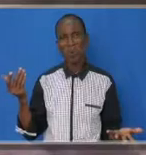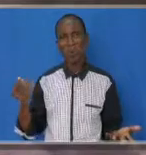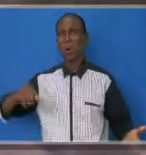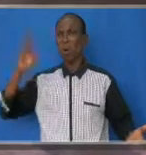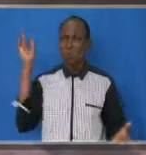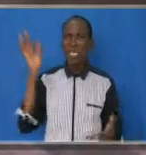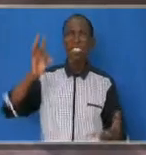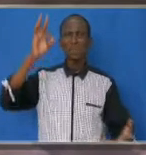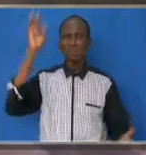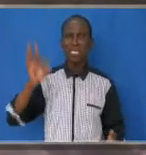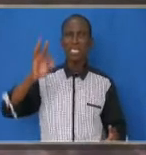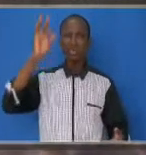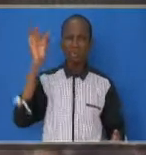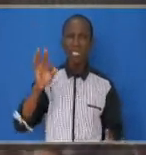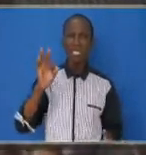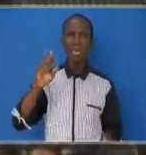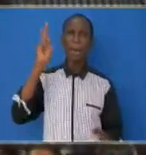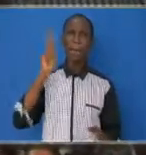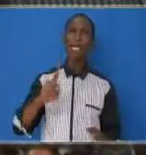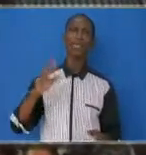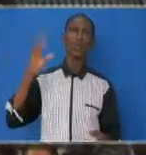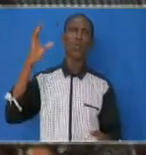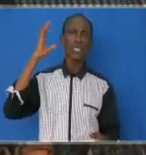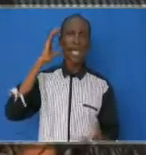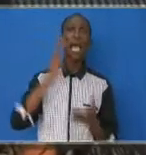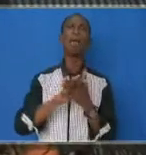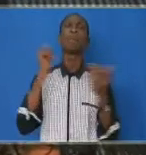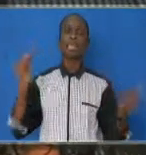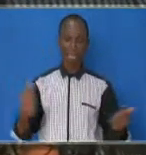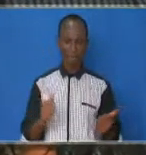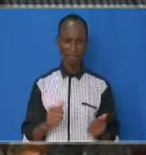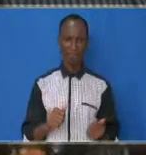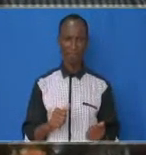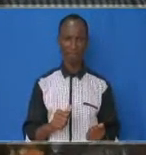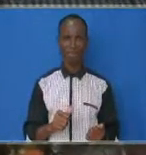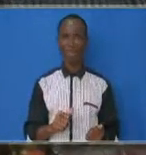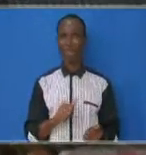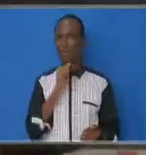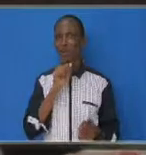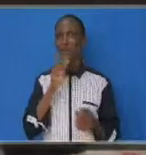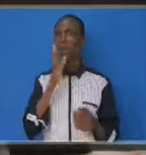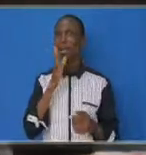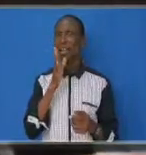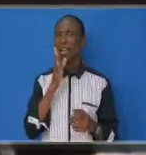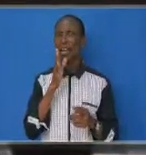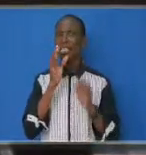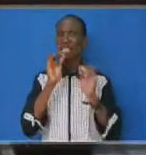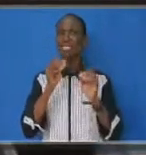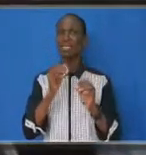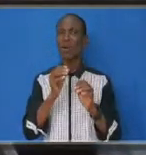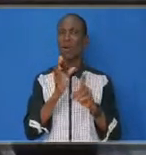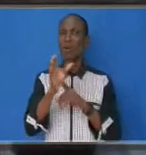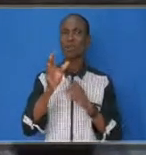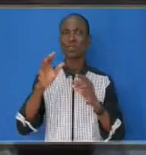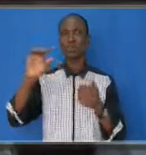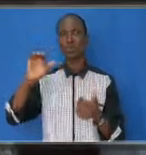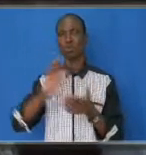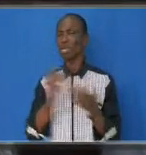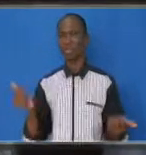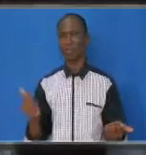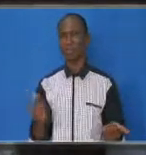conscientiously, without overlooking any part of God's command. Because when